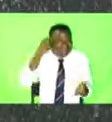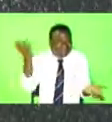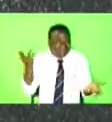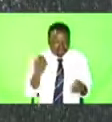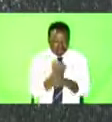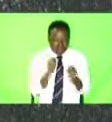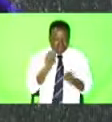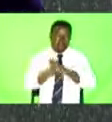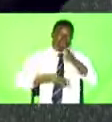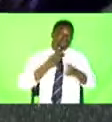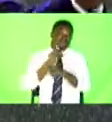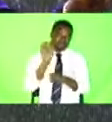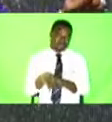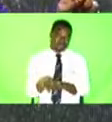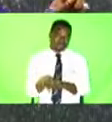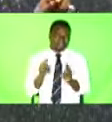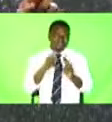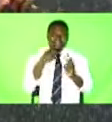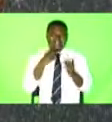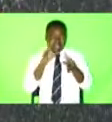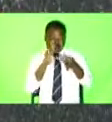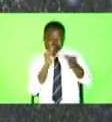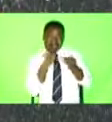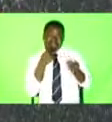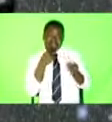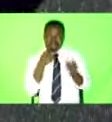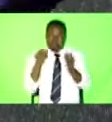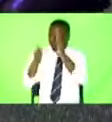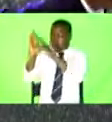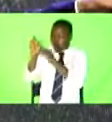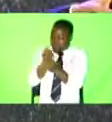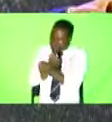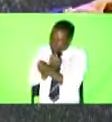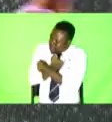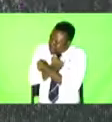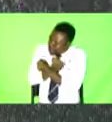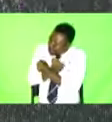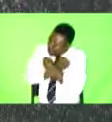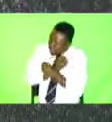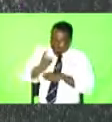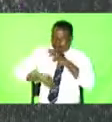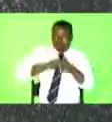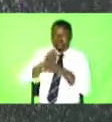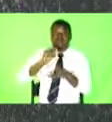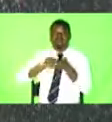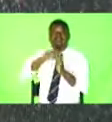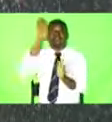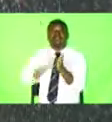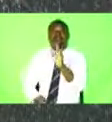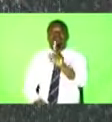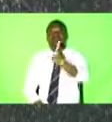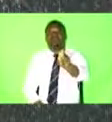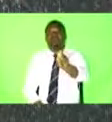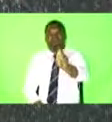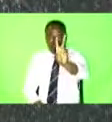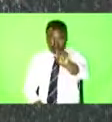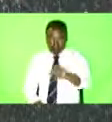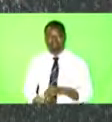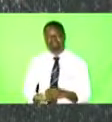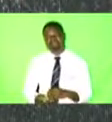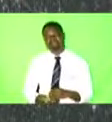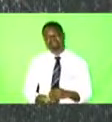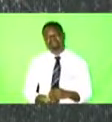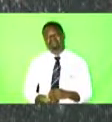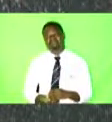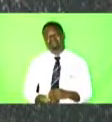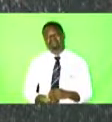say that God so loved the world, it is not so cheap. Many a time, when we are talking